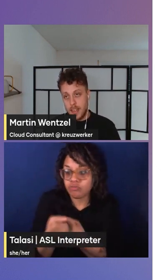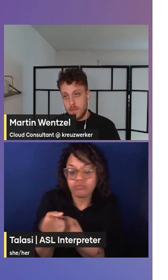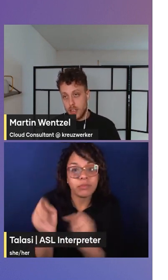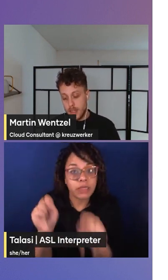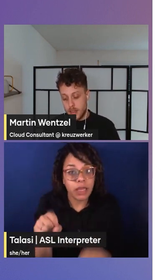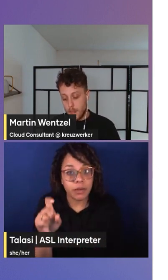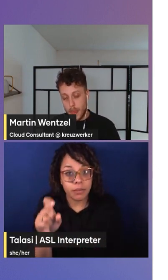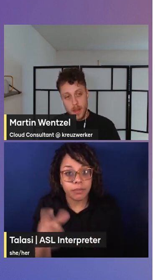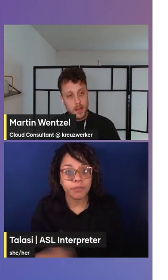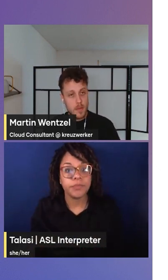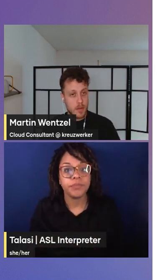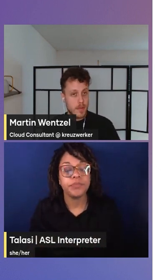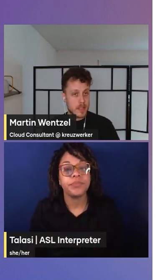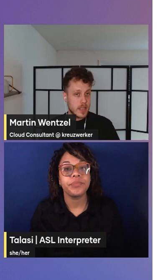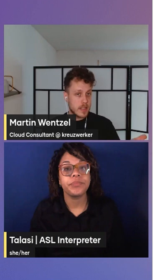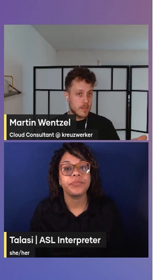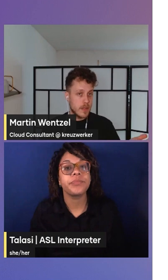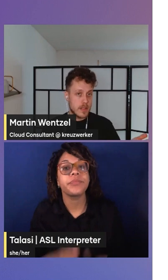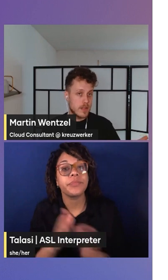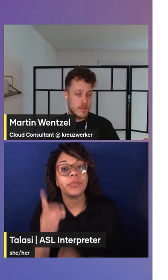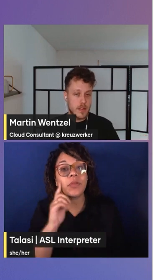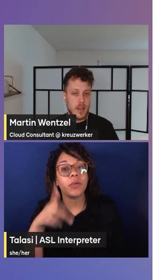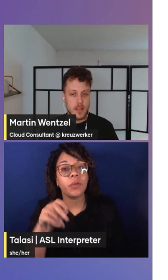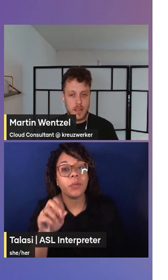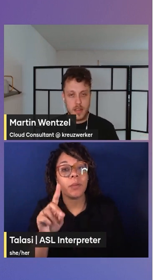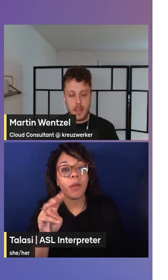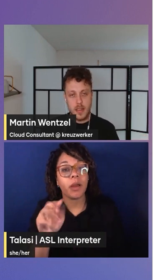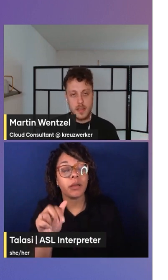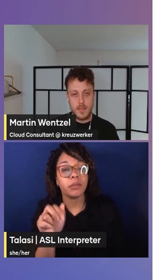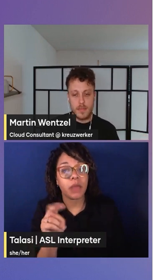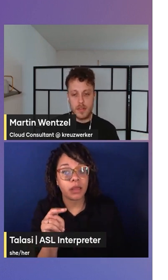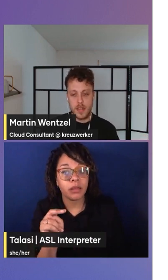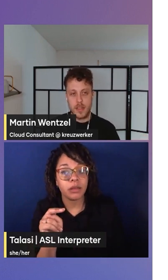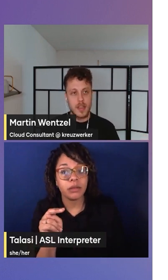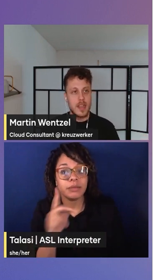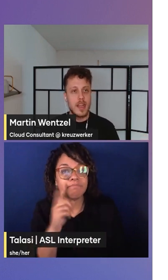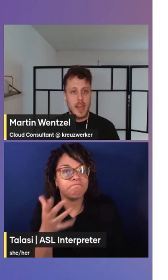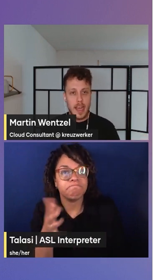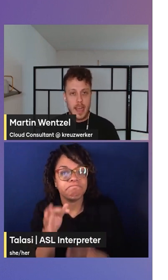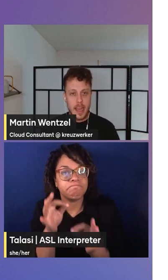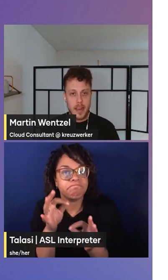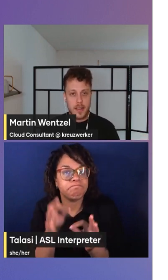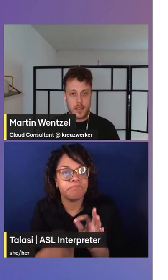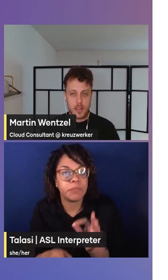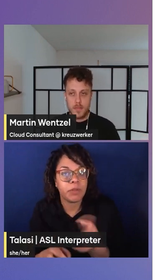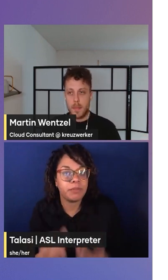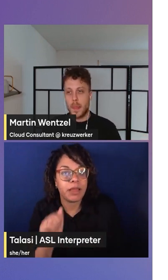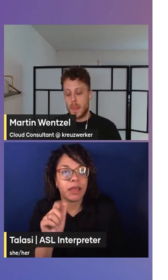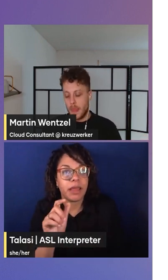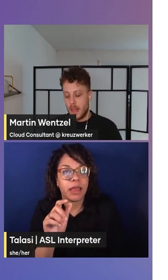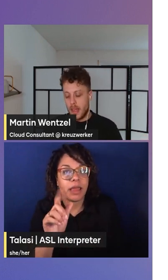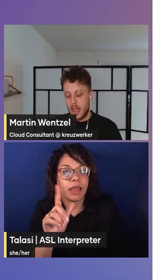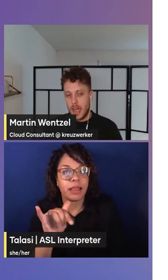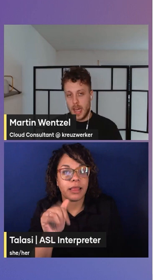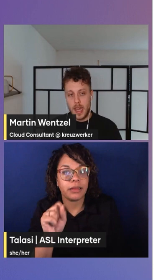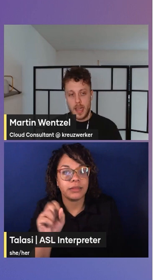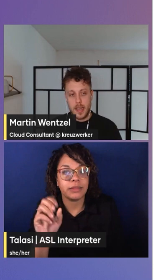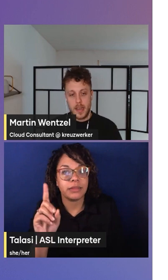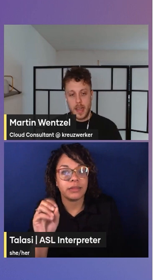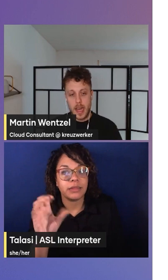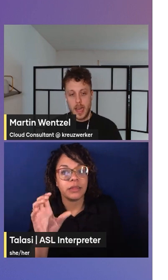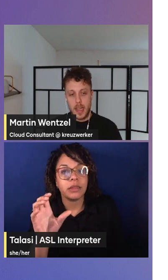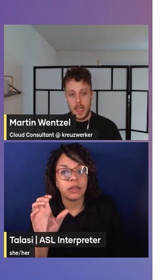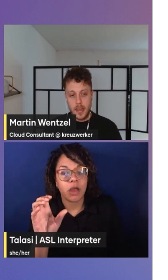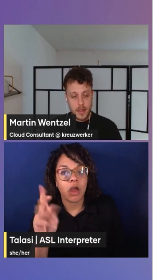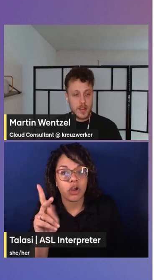In the case of Podman says it's simply put in alias Docker.